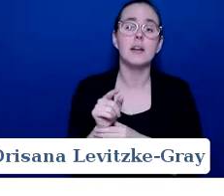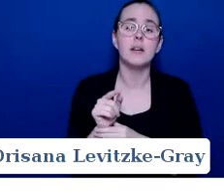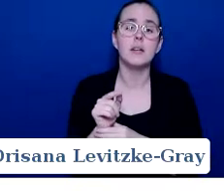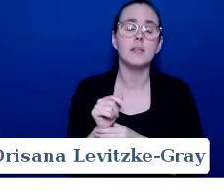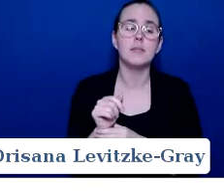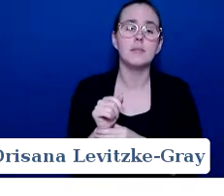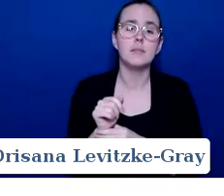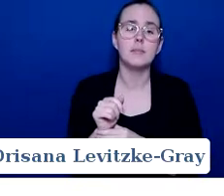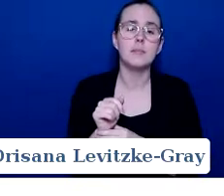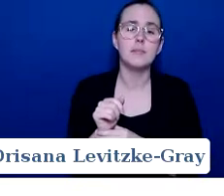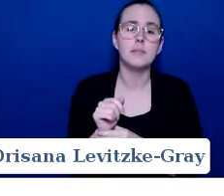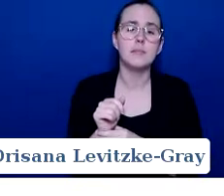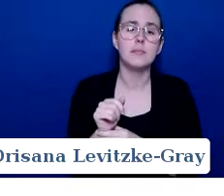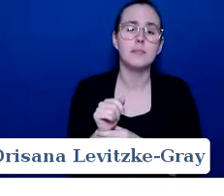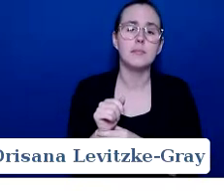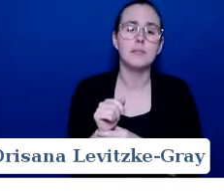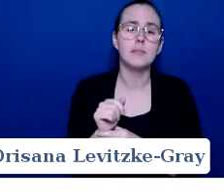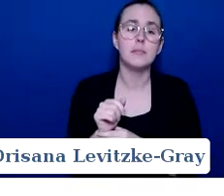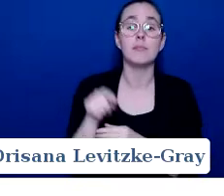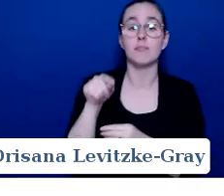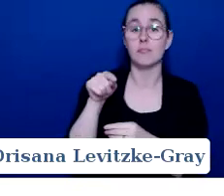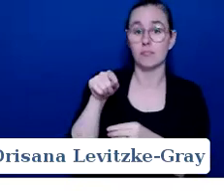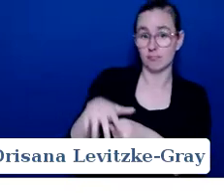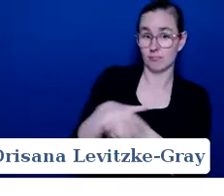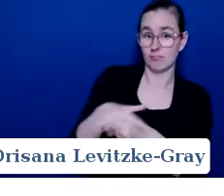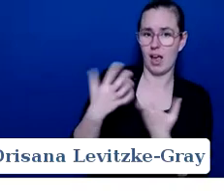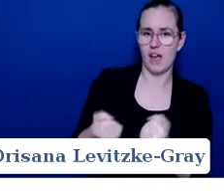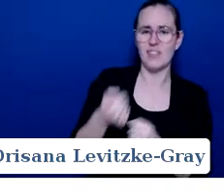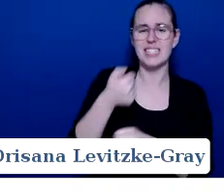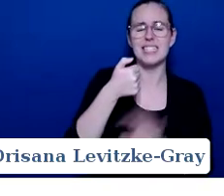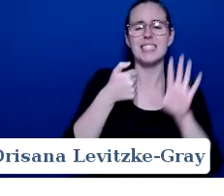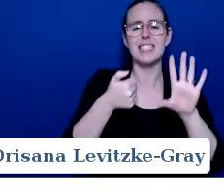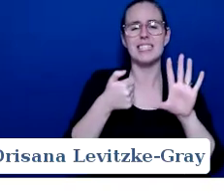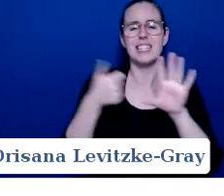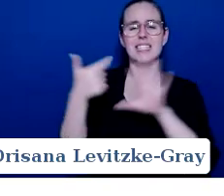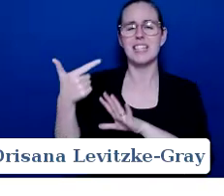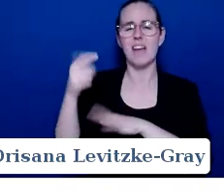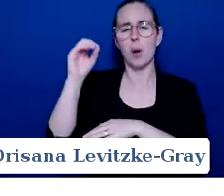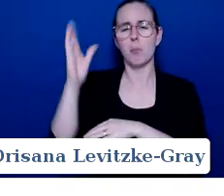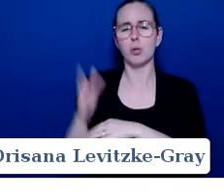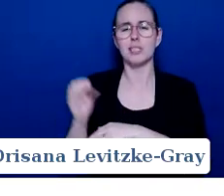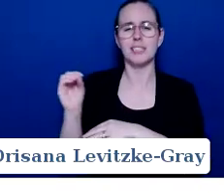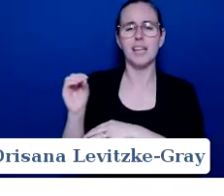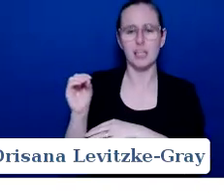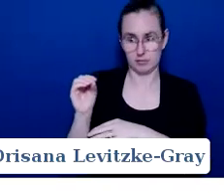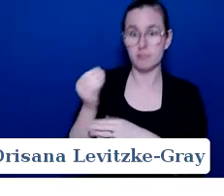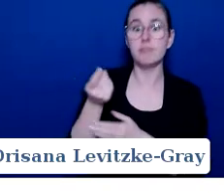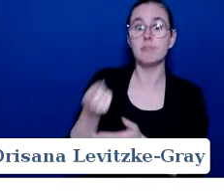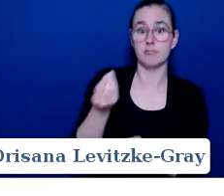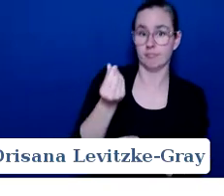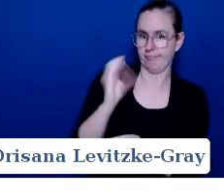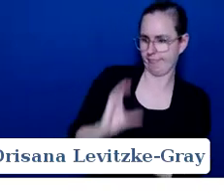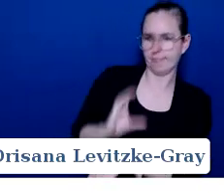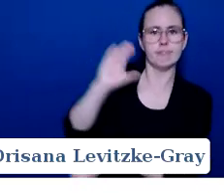67% of the Karama beneficiaries. So here the trajectory was different. Actually, the government